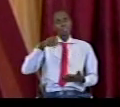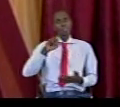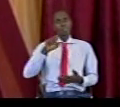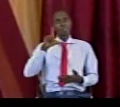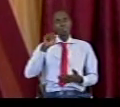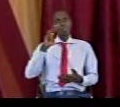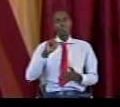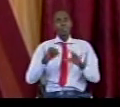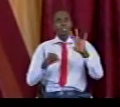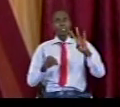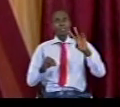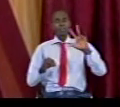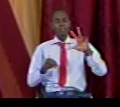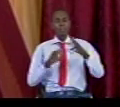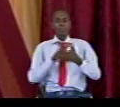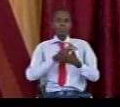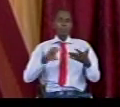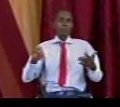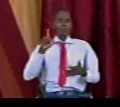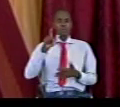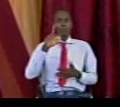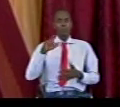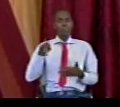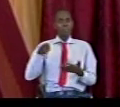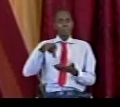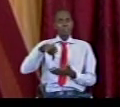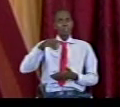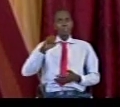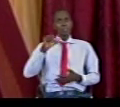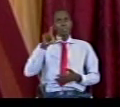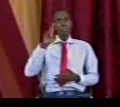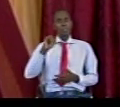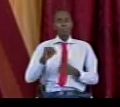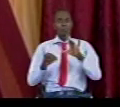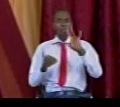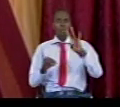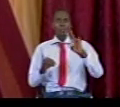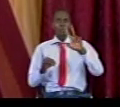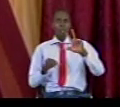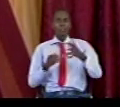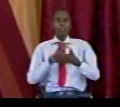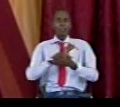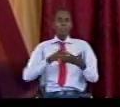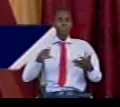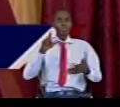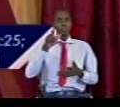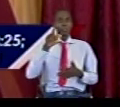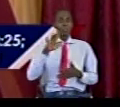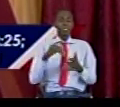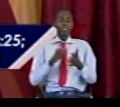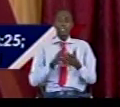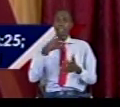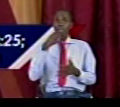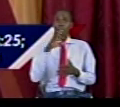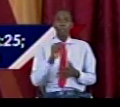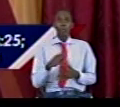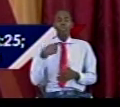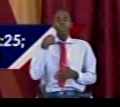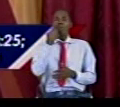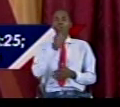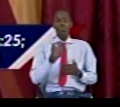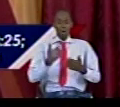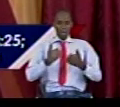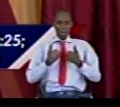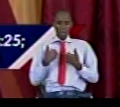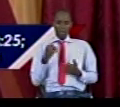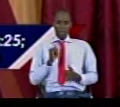verse 25. Psalm 73, reading from verse 25. It says, whom have I in